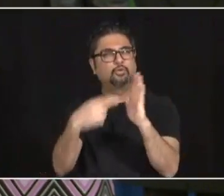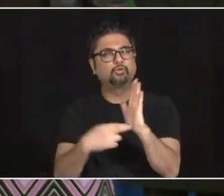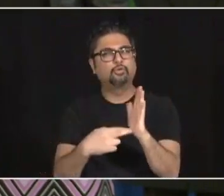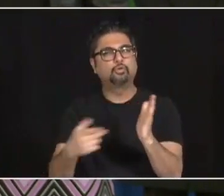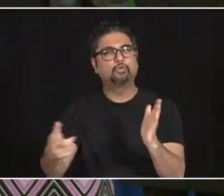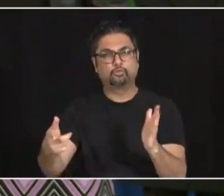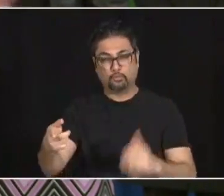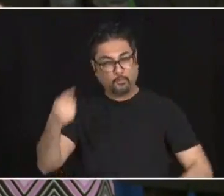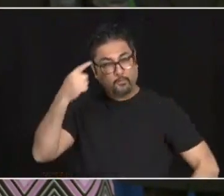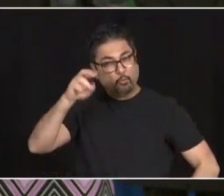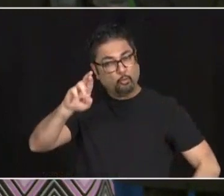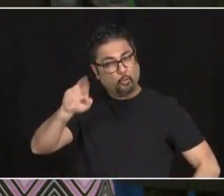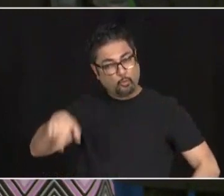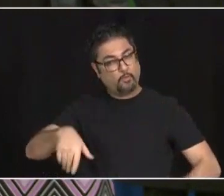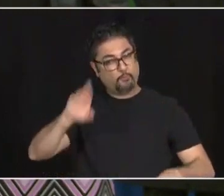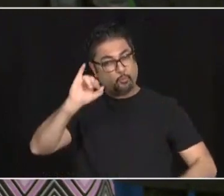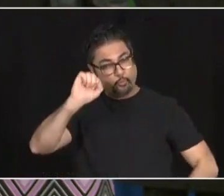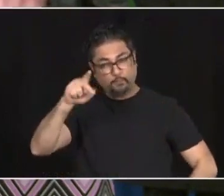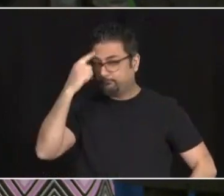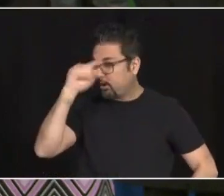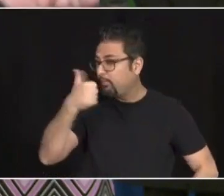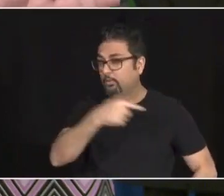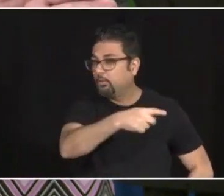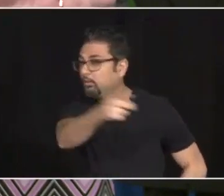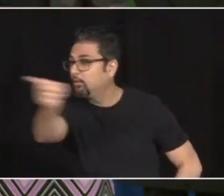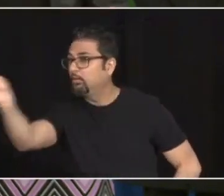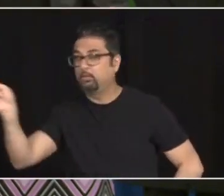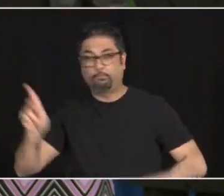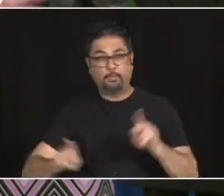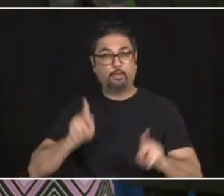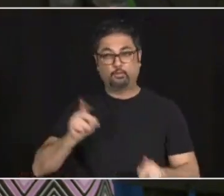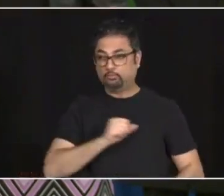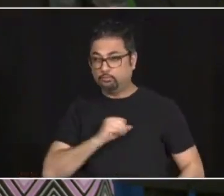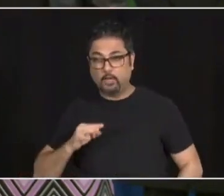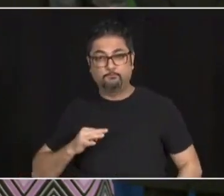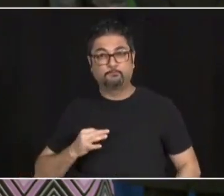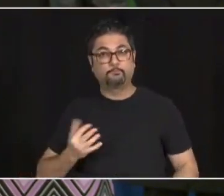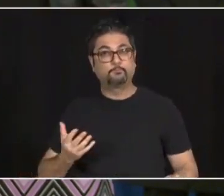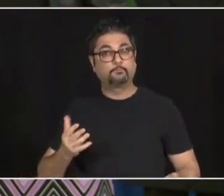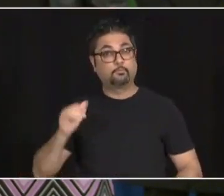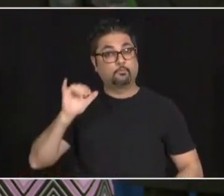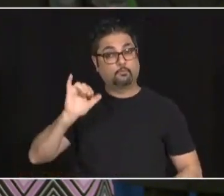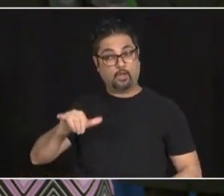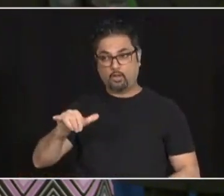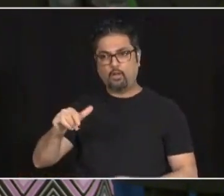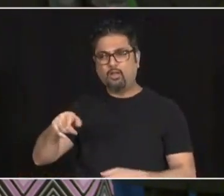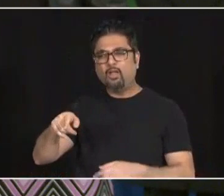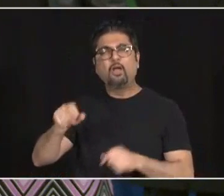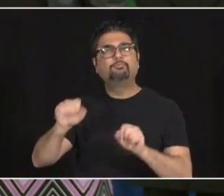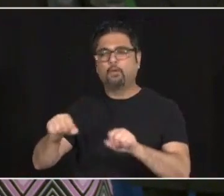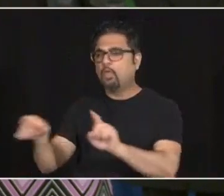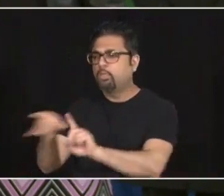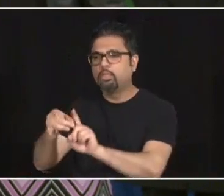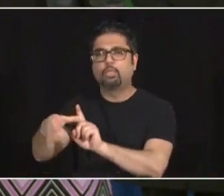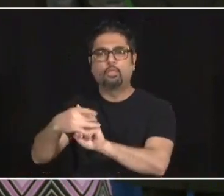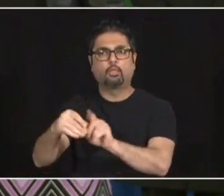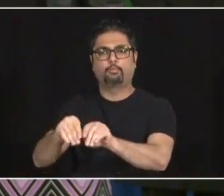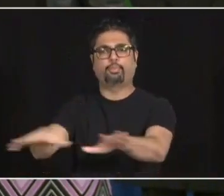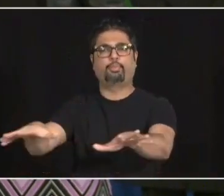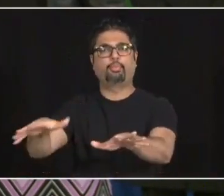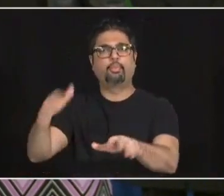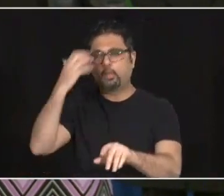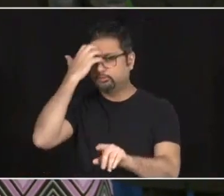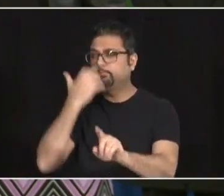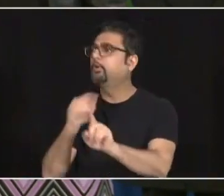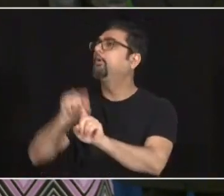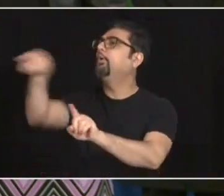jeopardy, putting the workers in jeopardy, and God forbid one of them end up in the hospital down the street. You know, we're better than this.